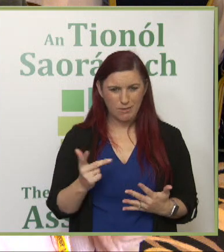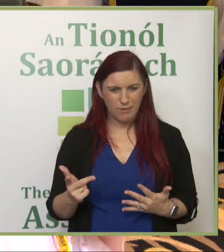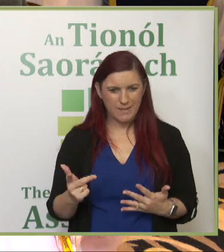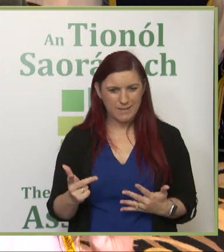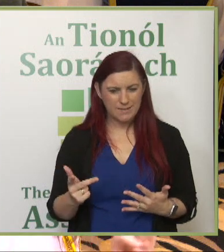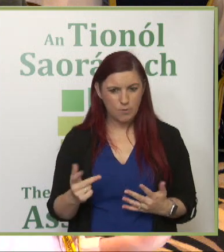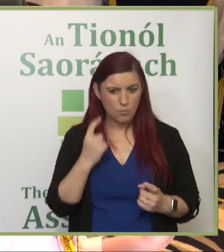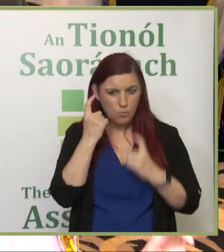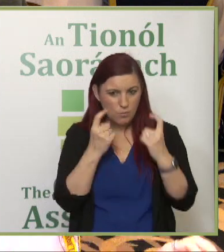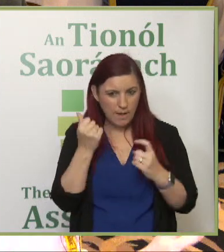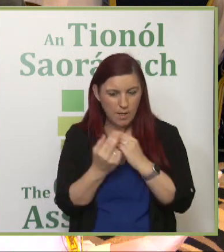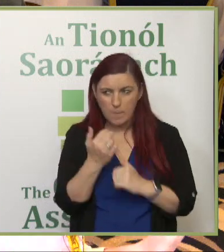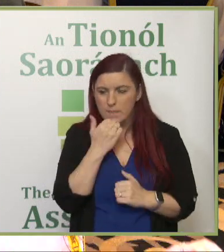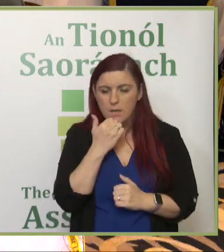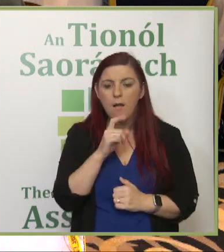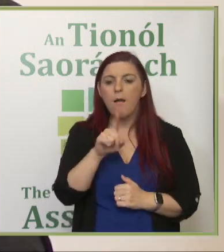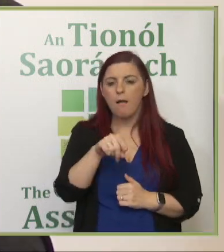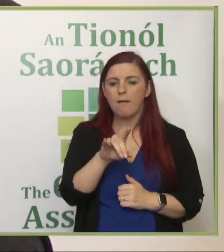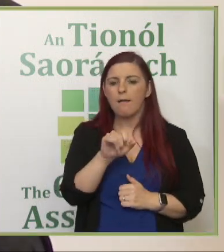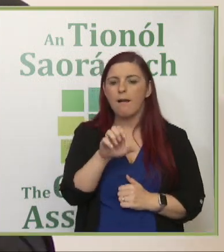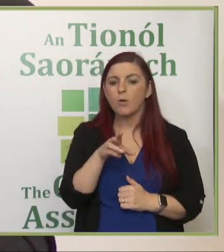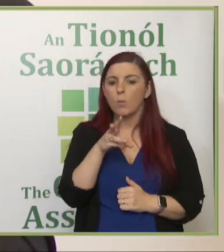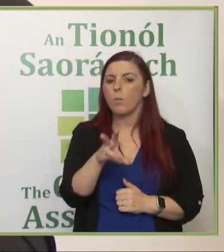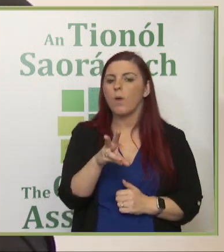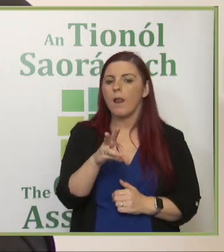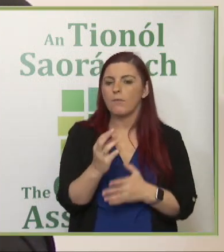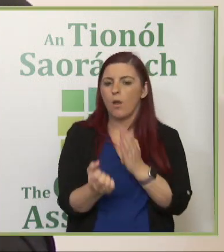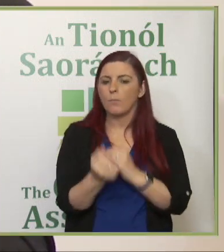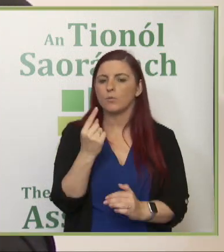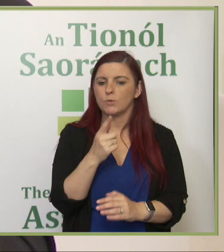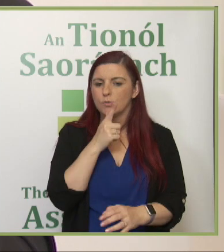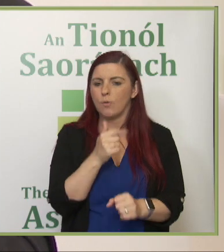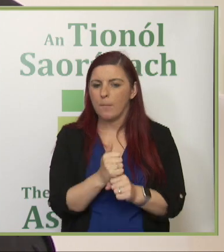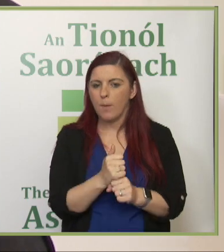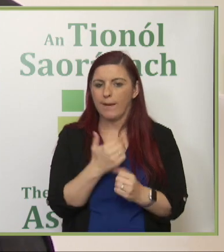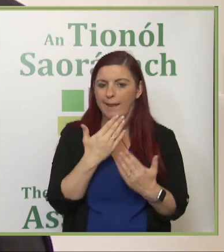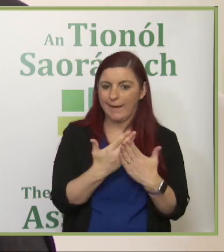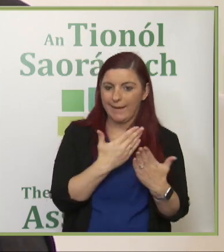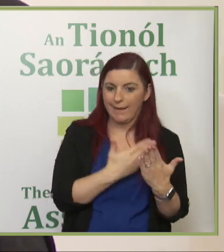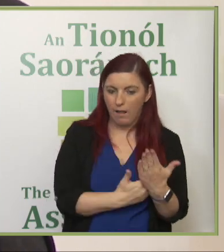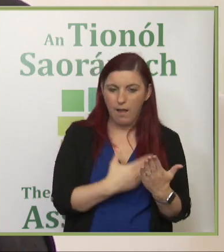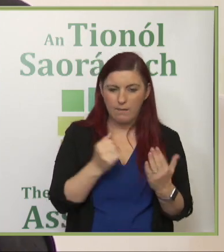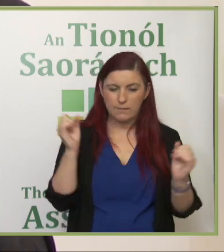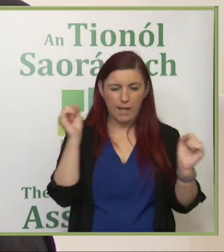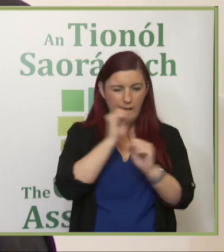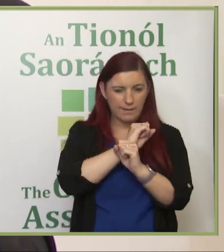And one of the areas, Carl will come in, just one of the areas where you will have the opportunity is to, we have a very